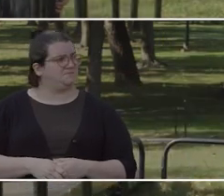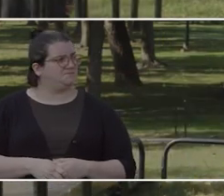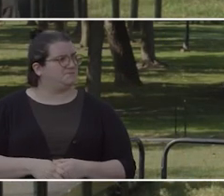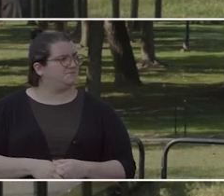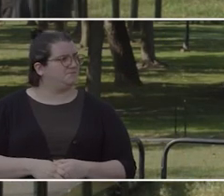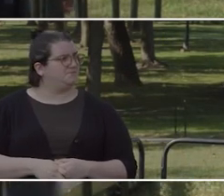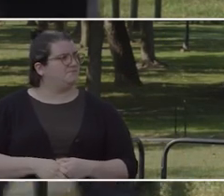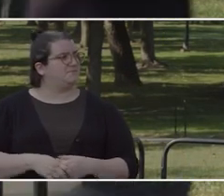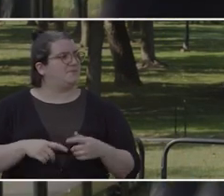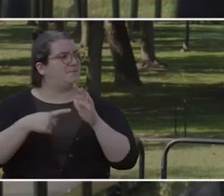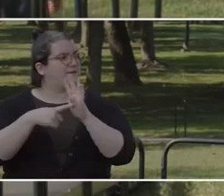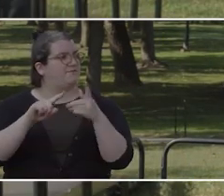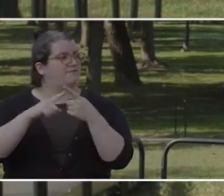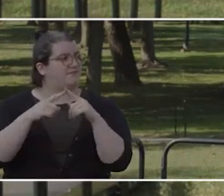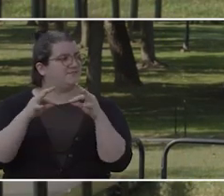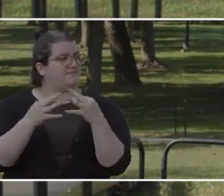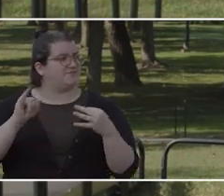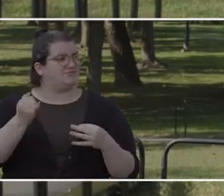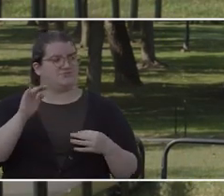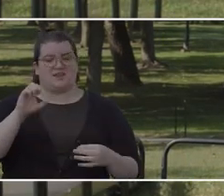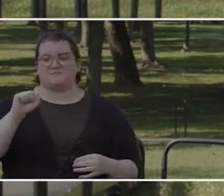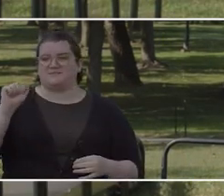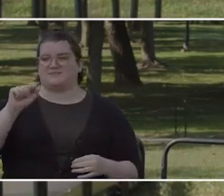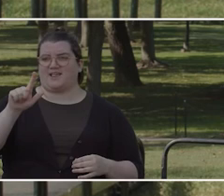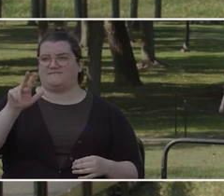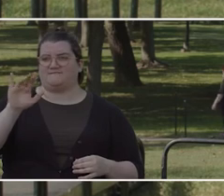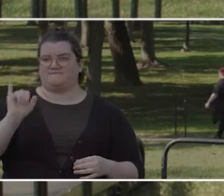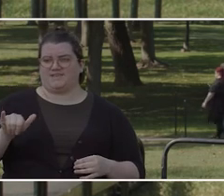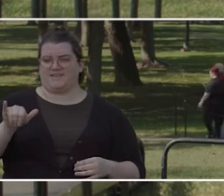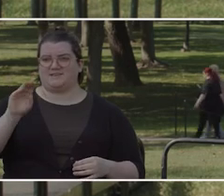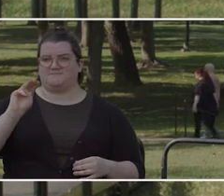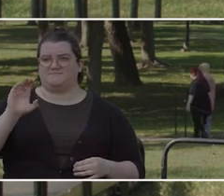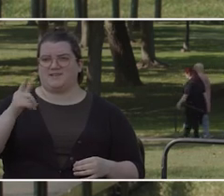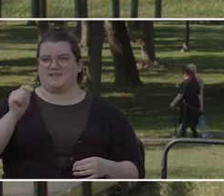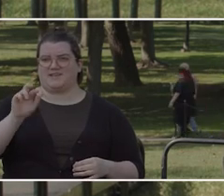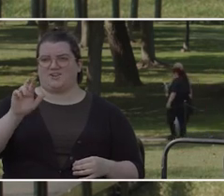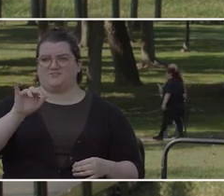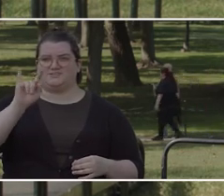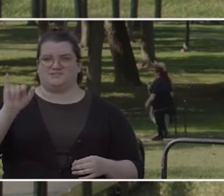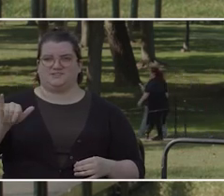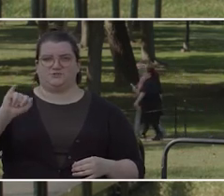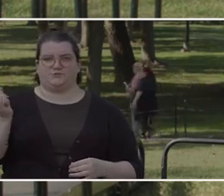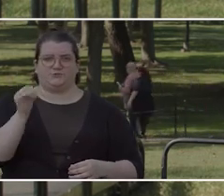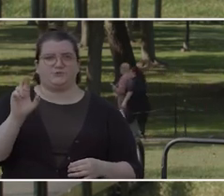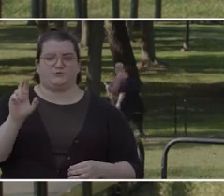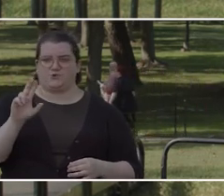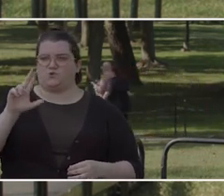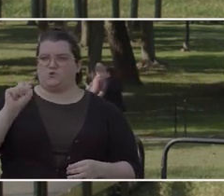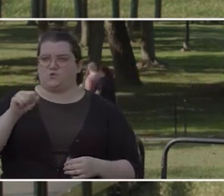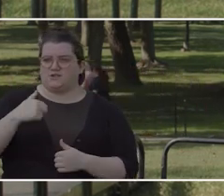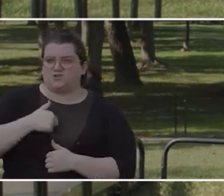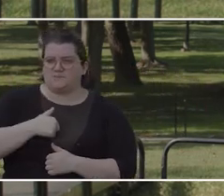On behalf of the friends and family of James Alvey McGarity Jr., US